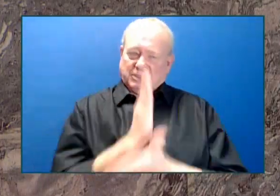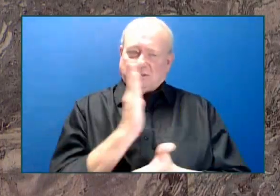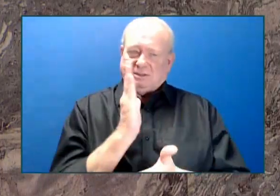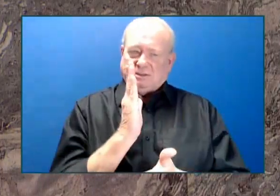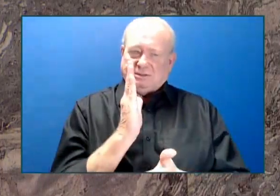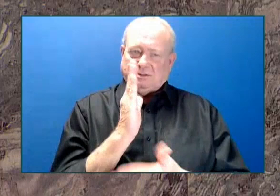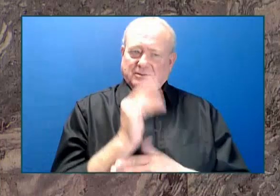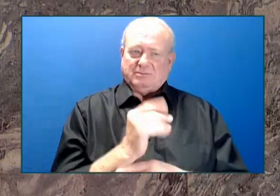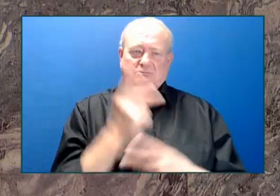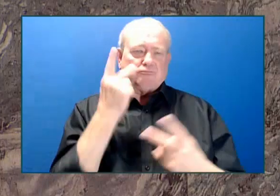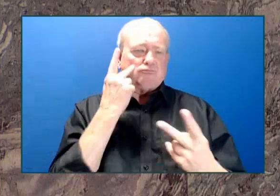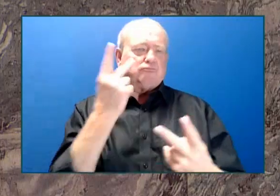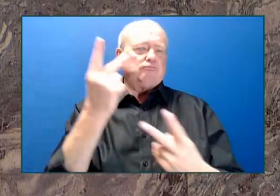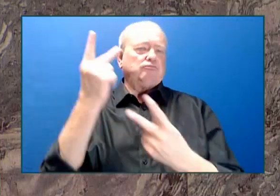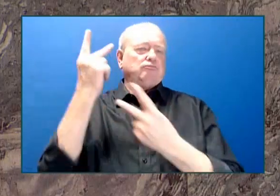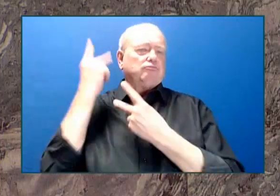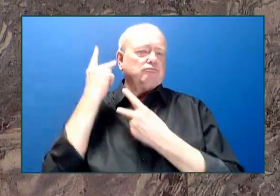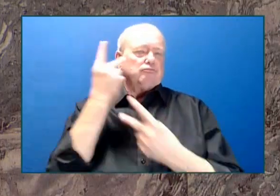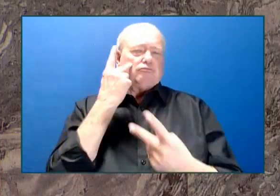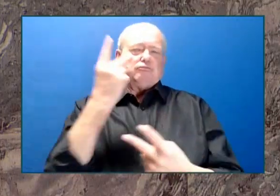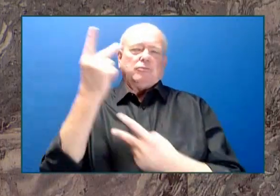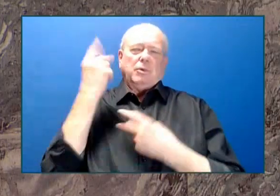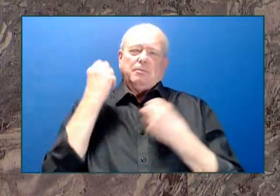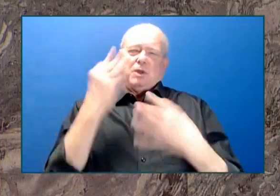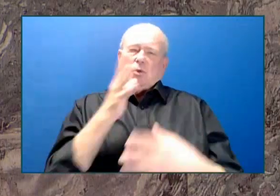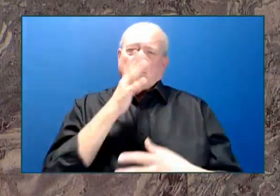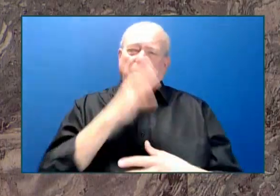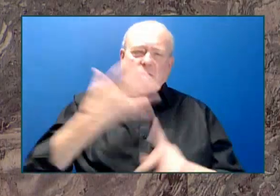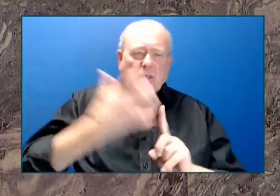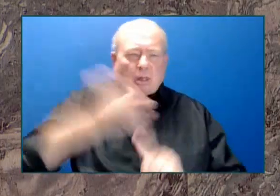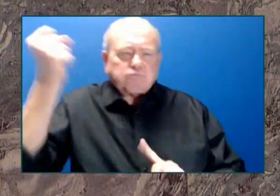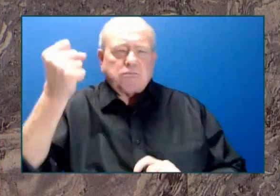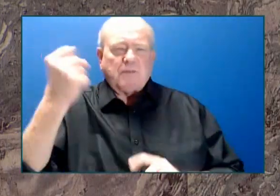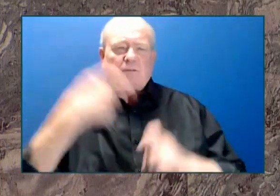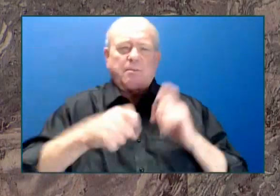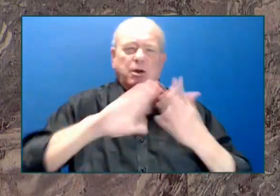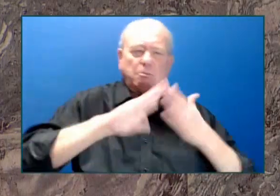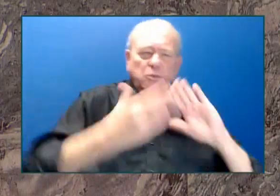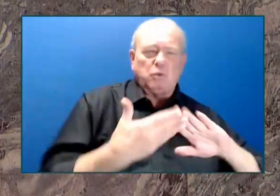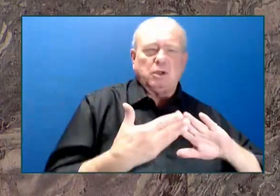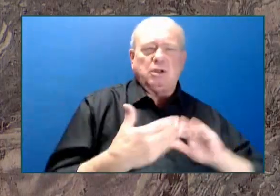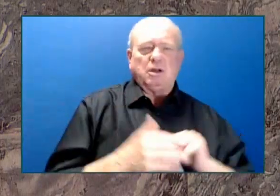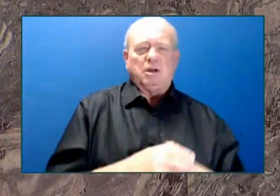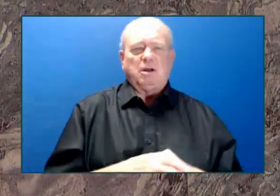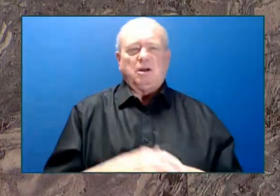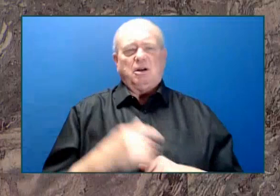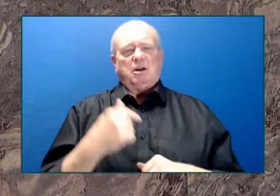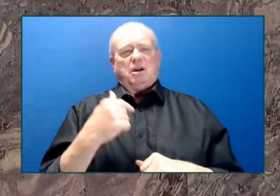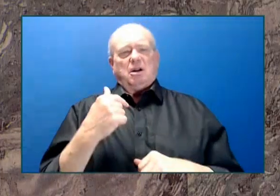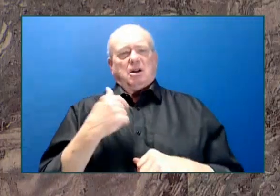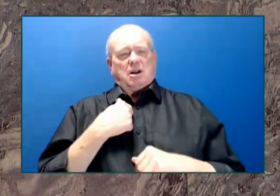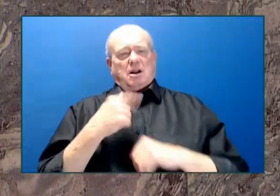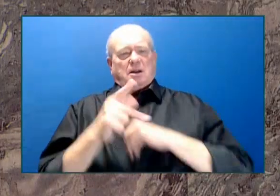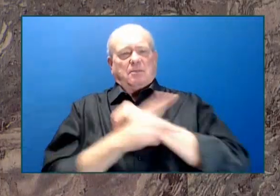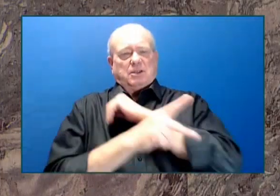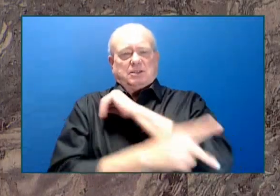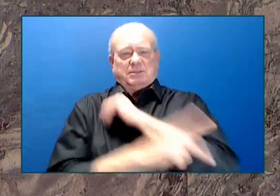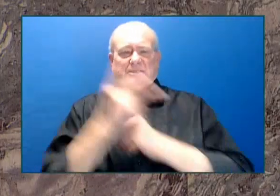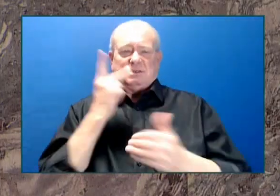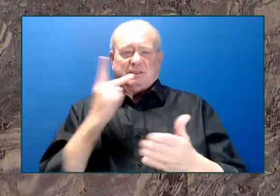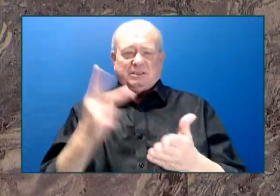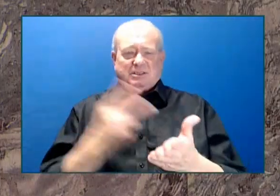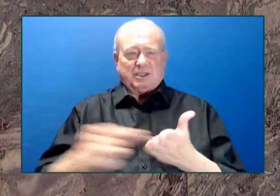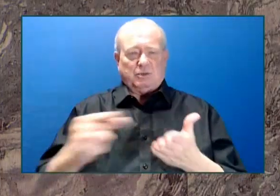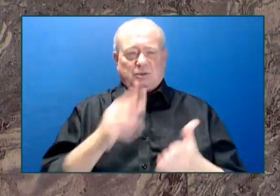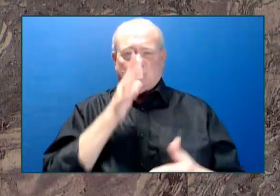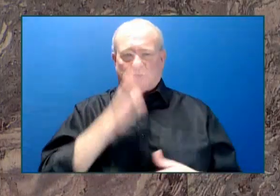taken. As Parliamentary Secretary for Gender Equity, I recognize that there is much, much more to do. The urgency of this